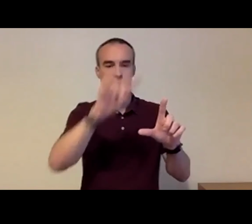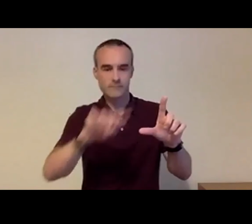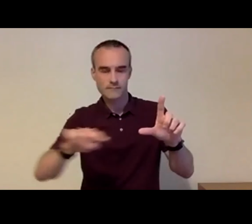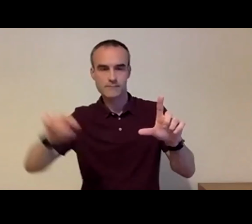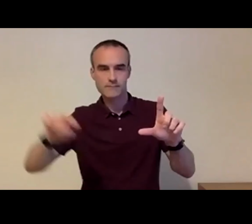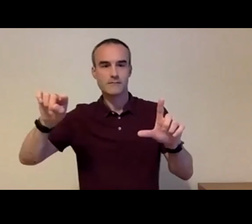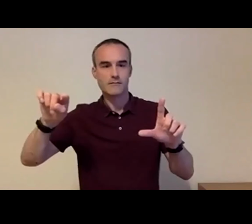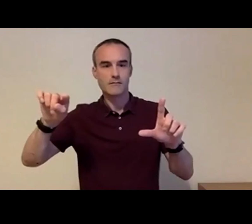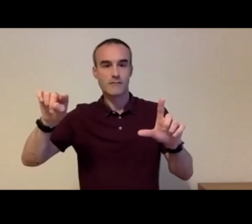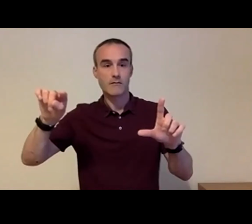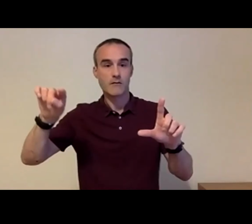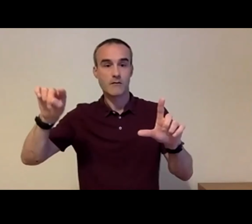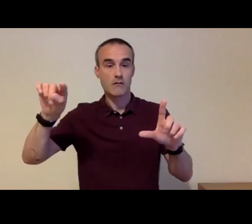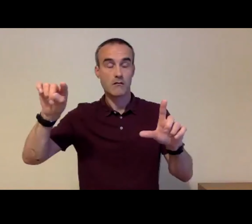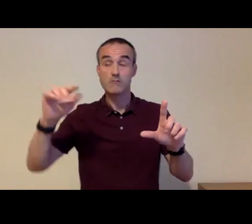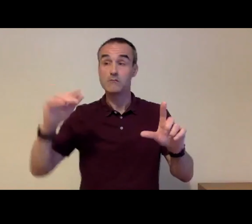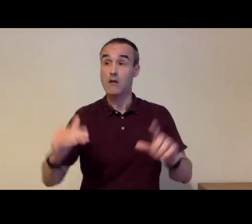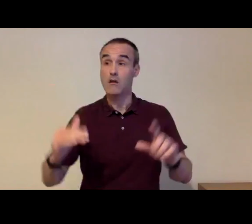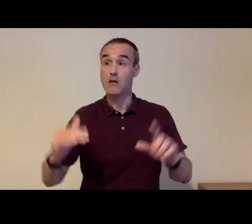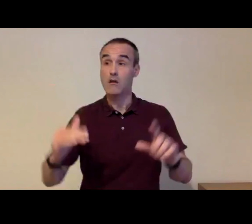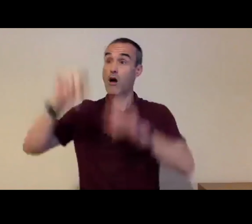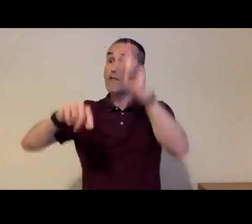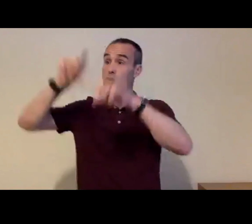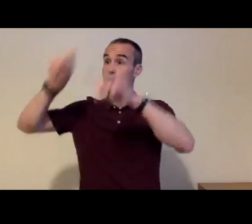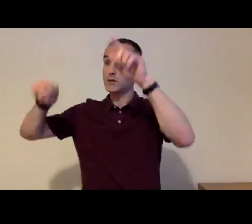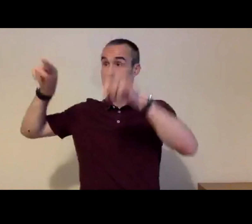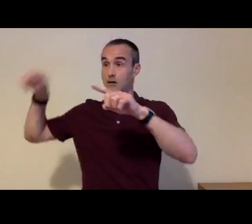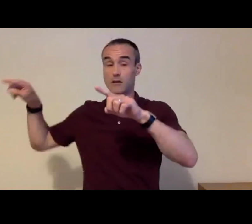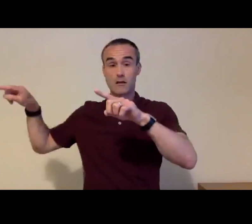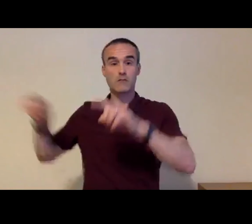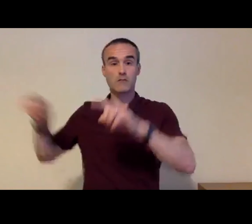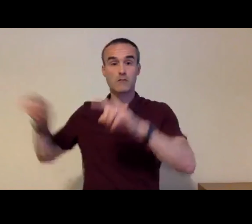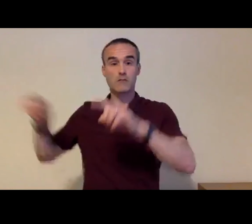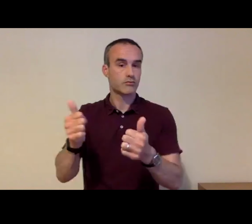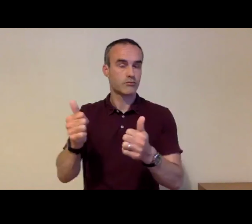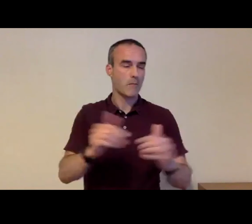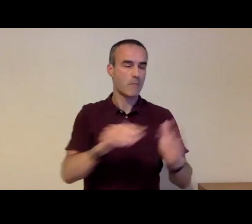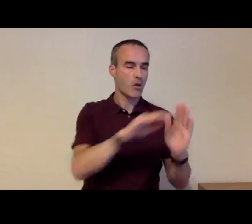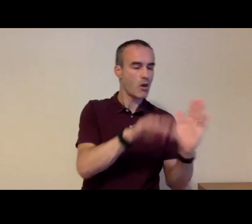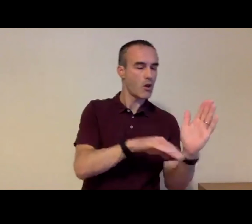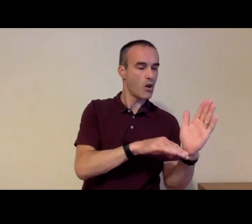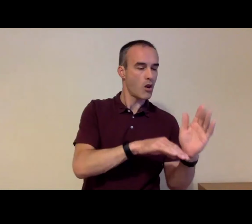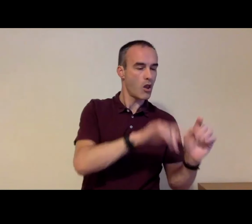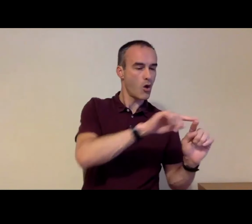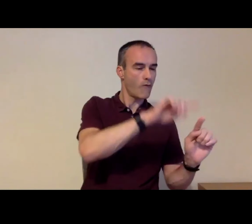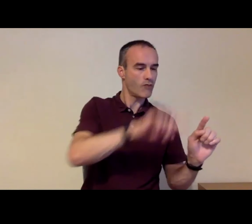frequencies, almost perfect hearing, but the lower frequencies, there's about a 25%